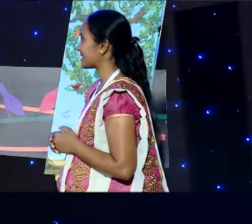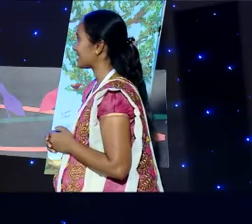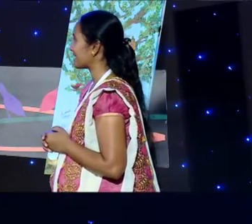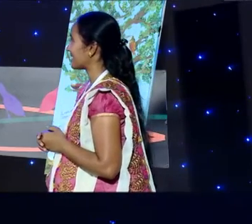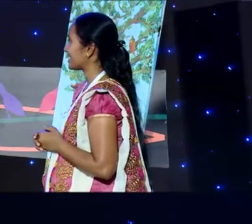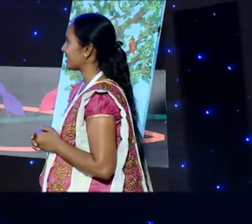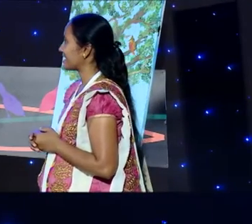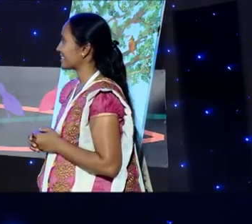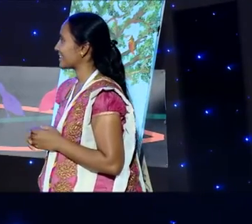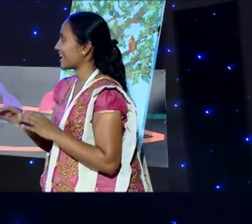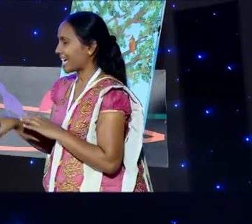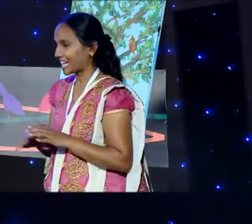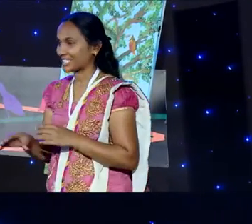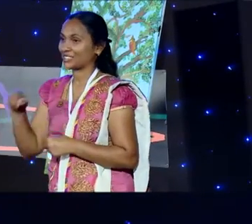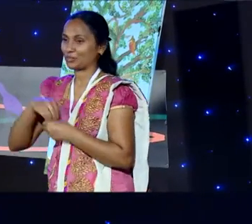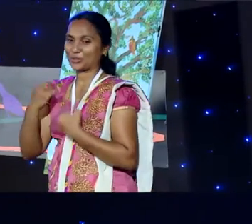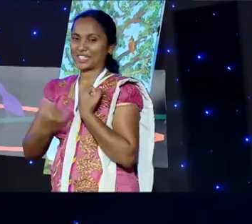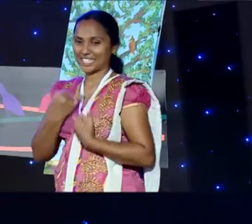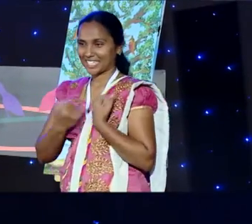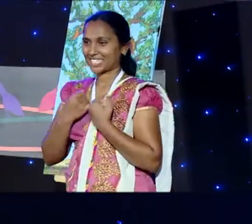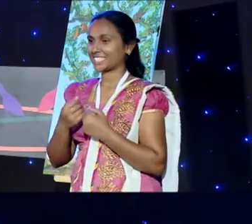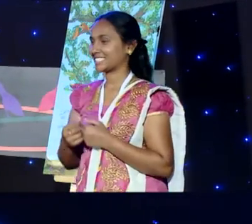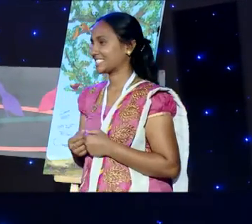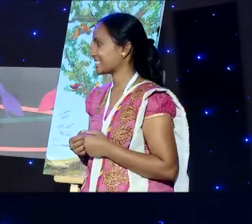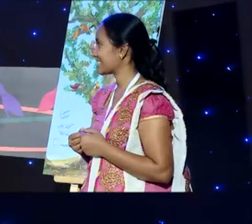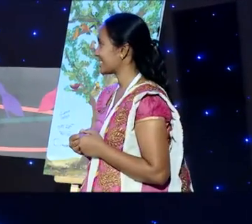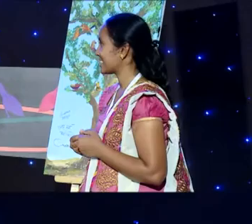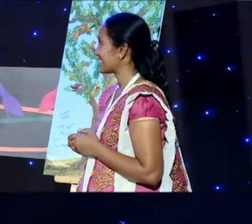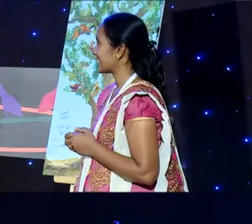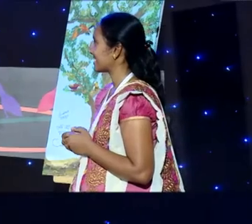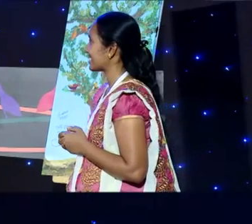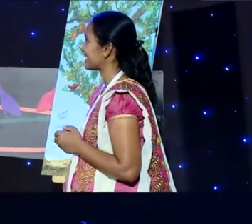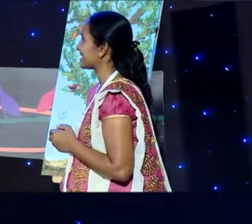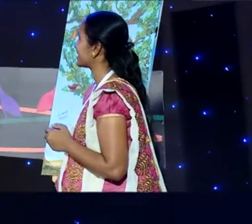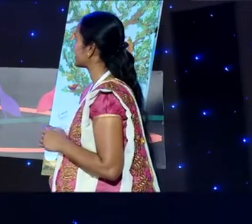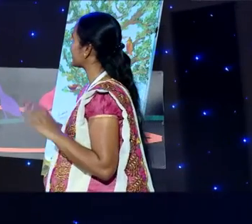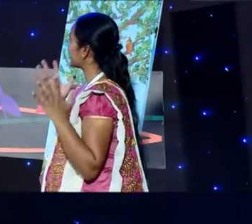behold, are actually compassionate, kind, and generous. You just have to trust them to do that.